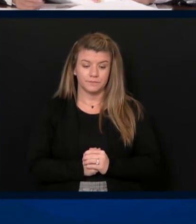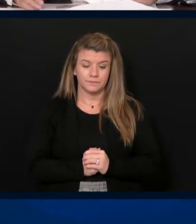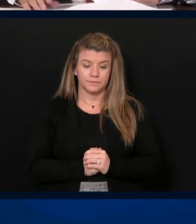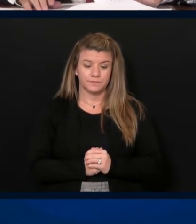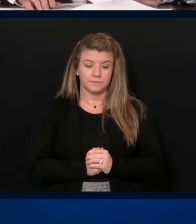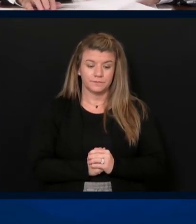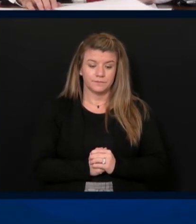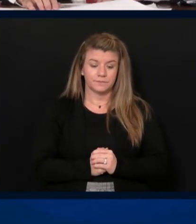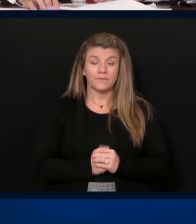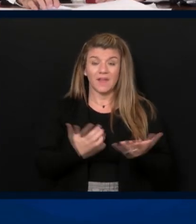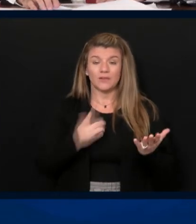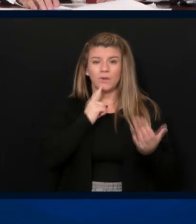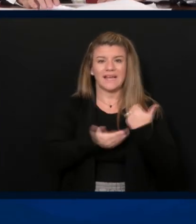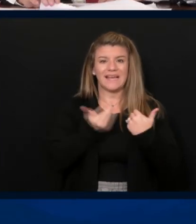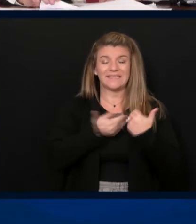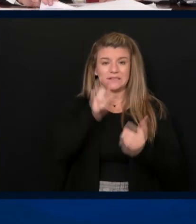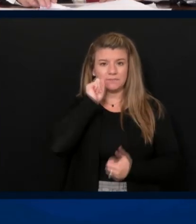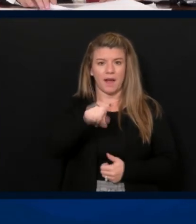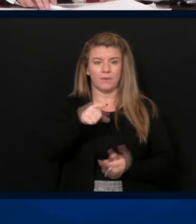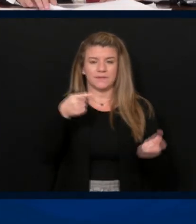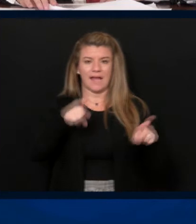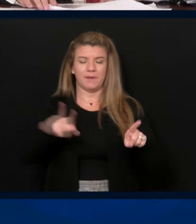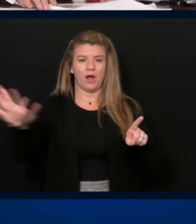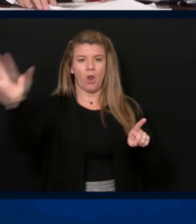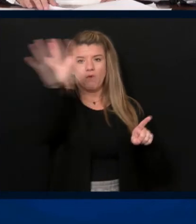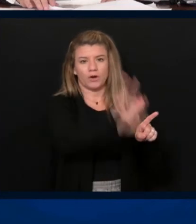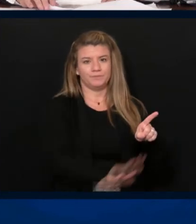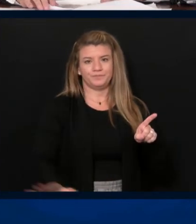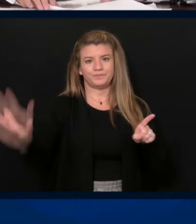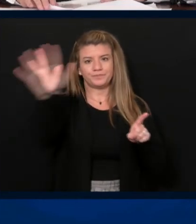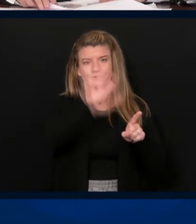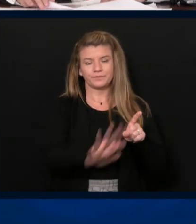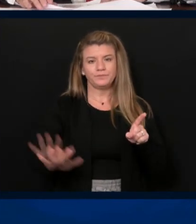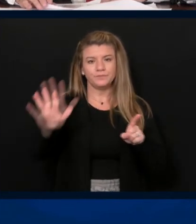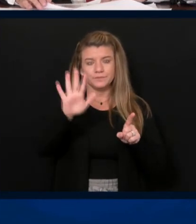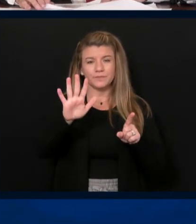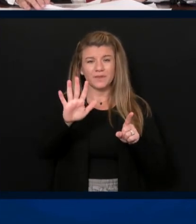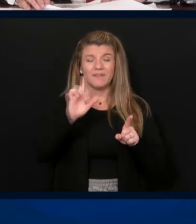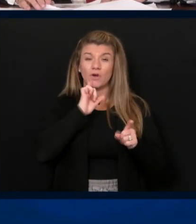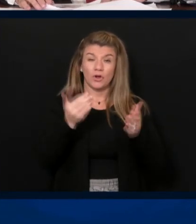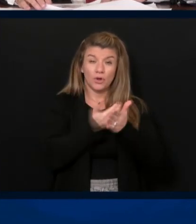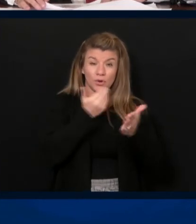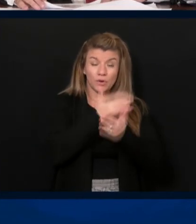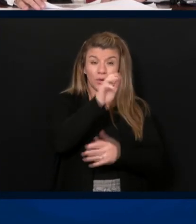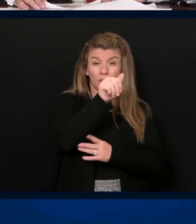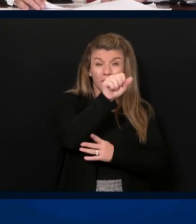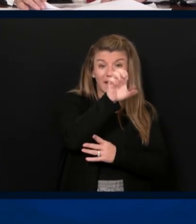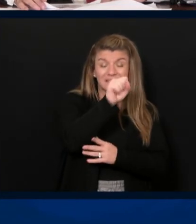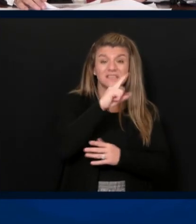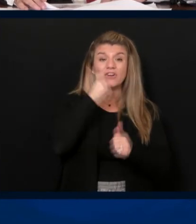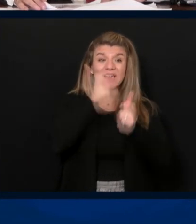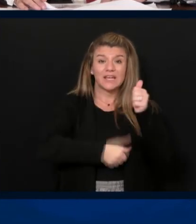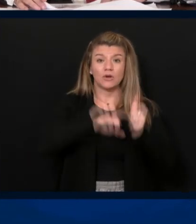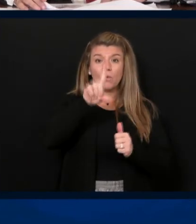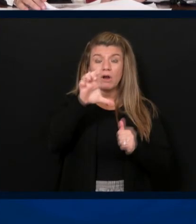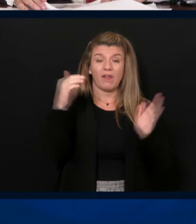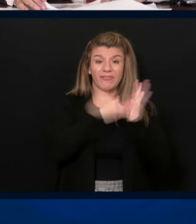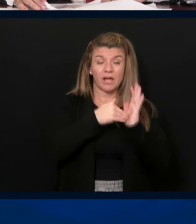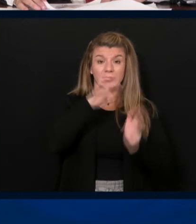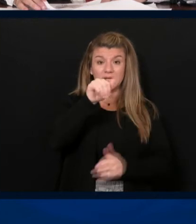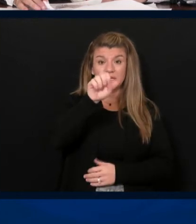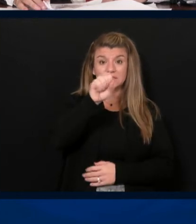It's easy to look at what's going on all across our nation. As far as new cases per 100,000